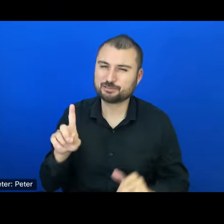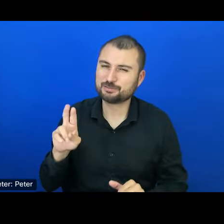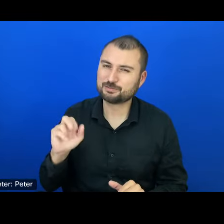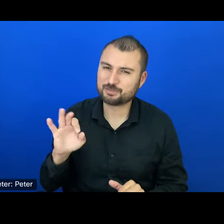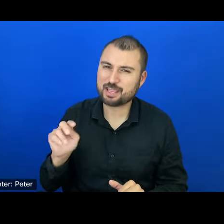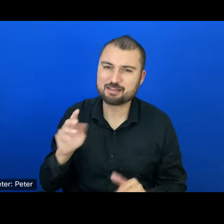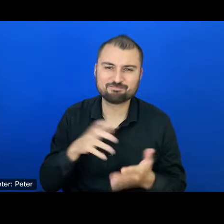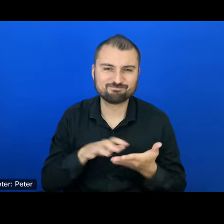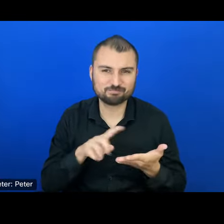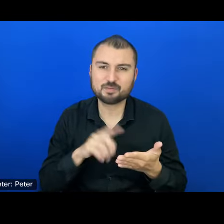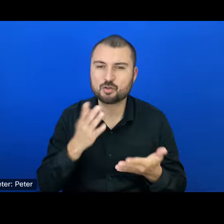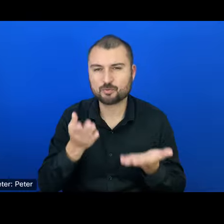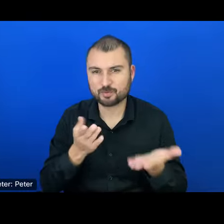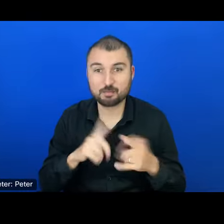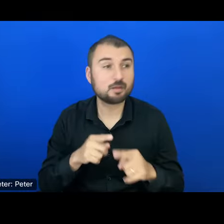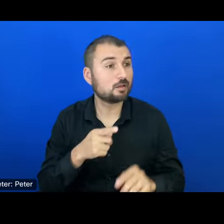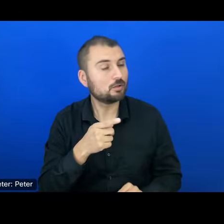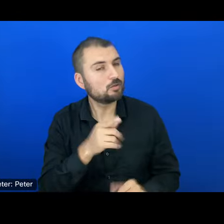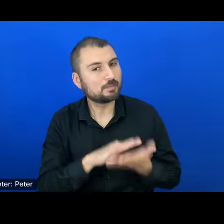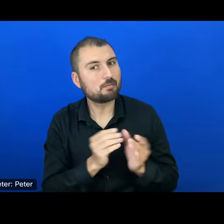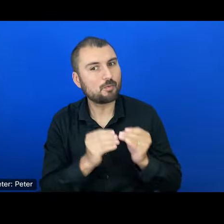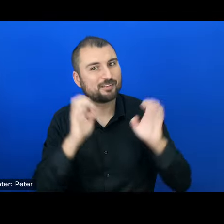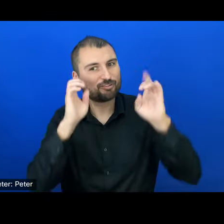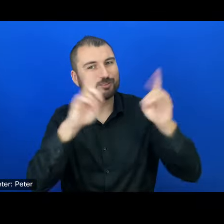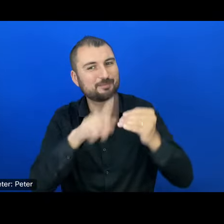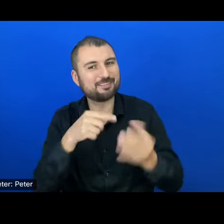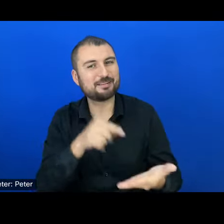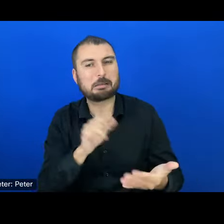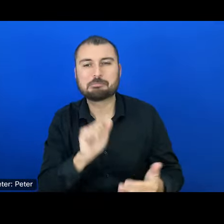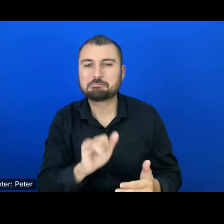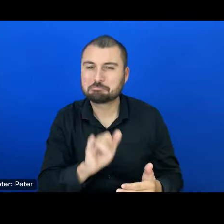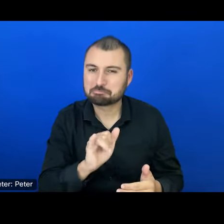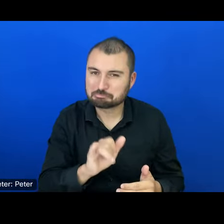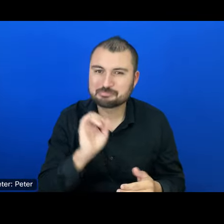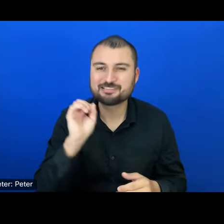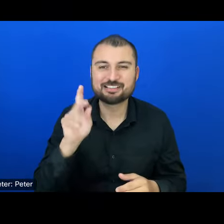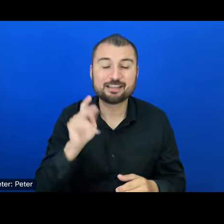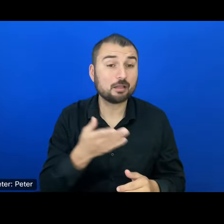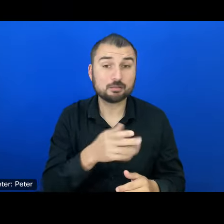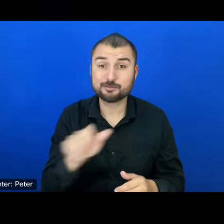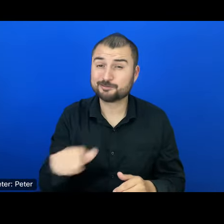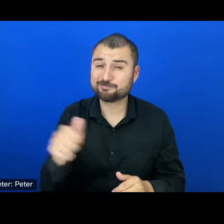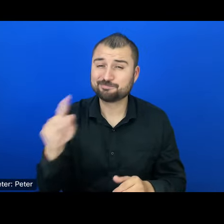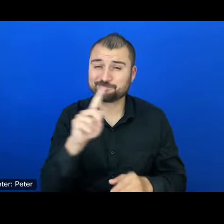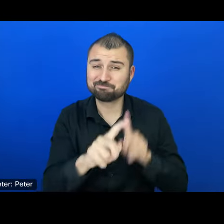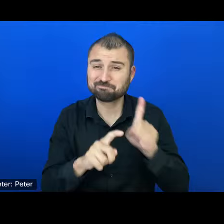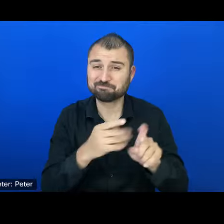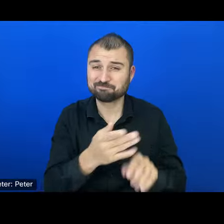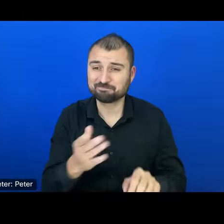offer those services. But you're getting pretty assist us with that. educated numbers then. Okay. All right. Further questions?